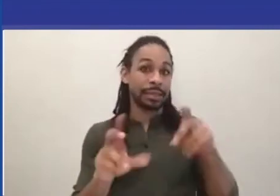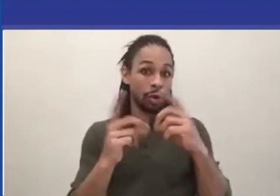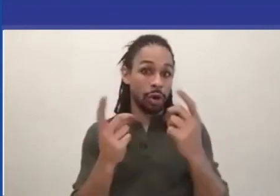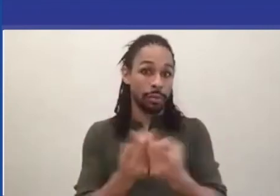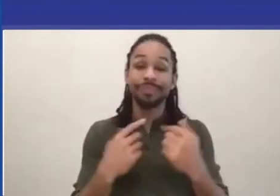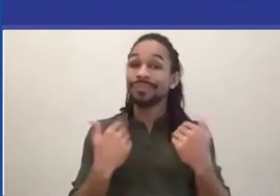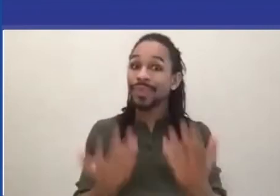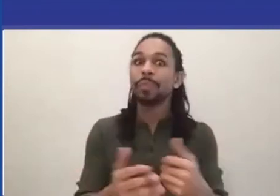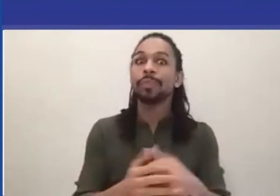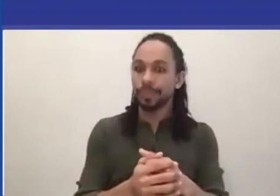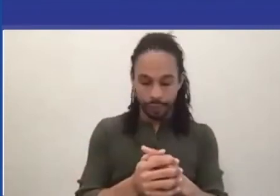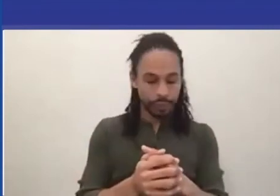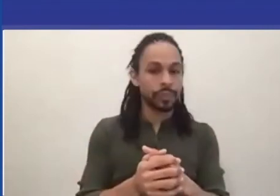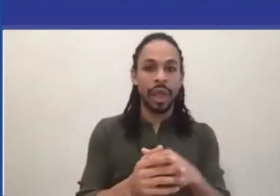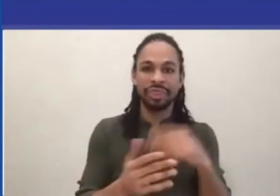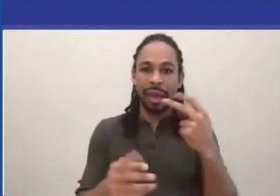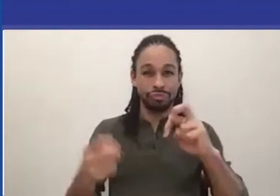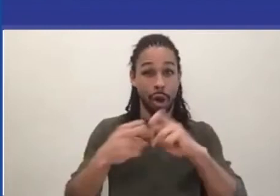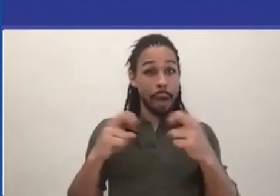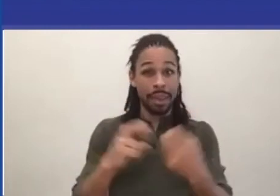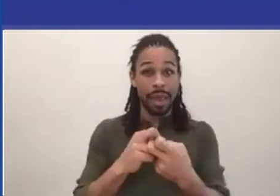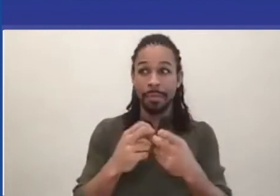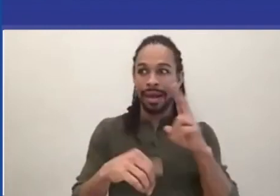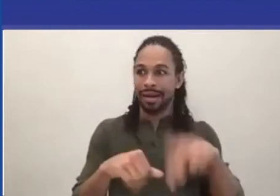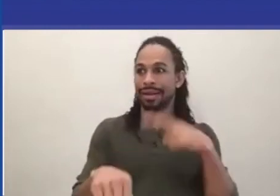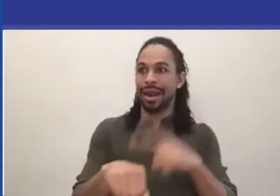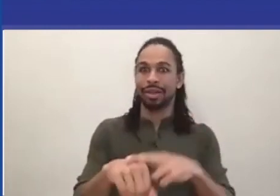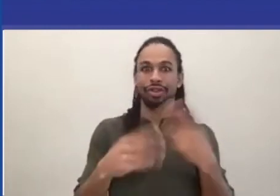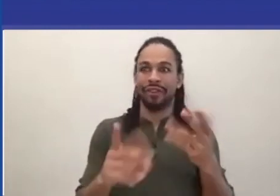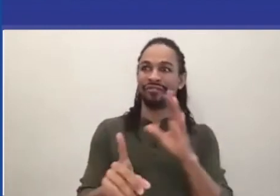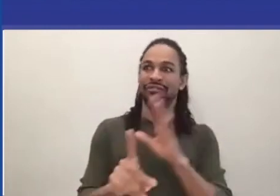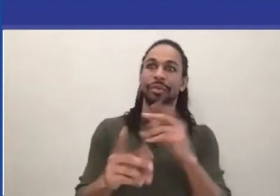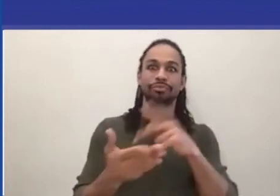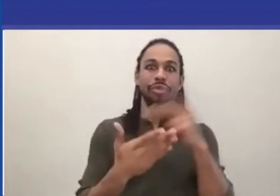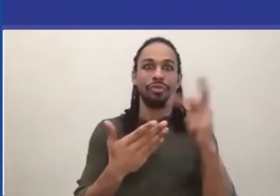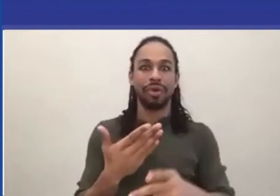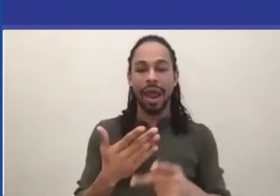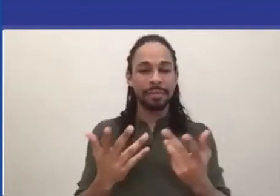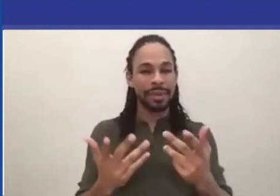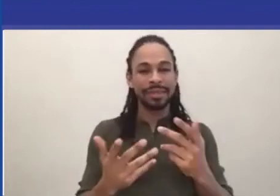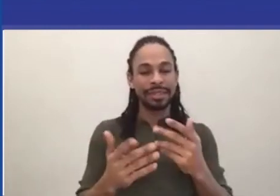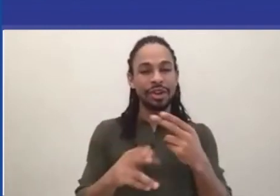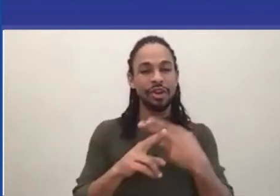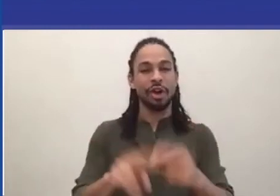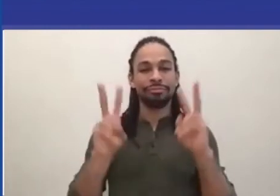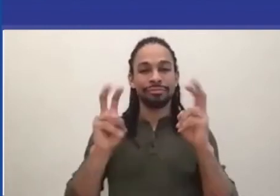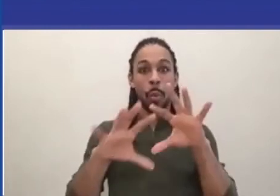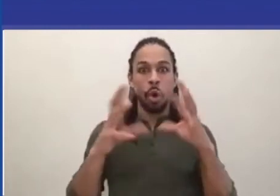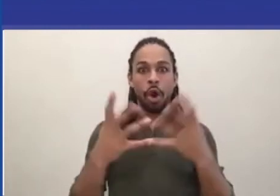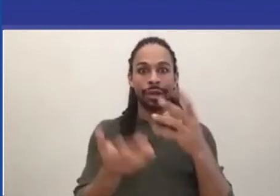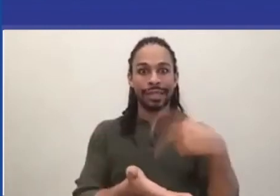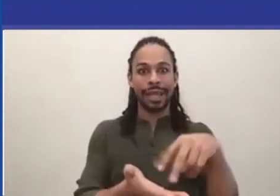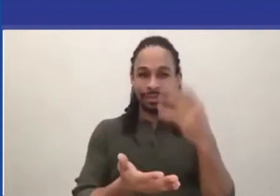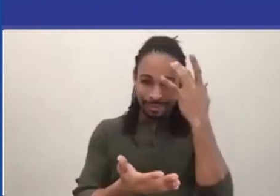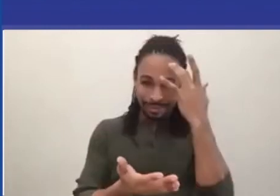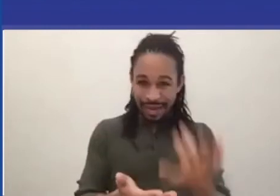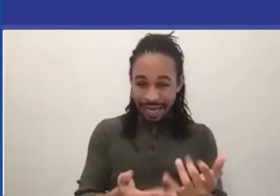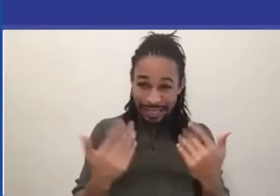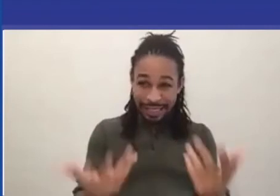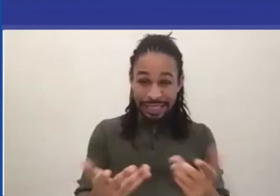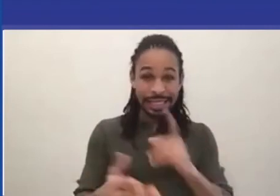the problematic nature of the program being called a world dance, because it is, in fact,